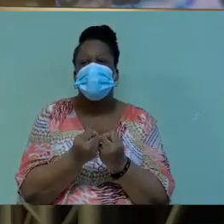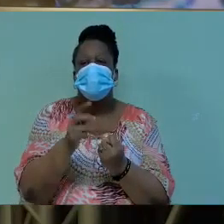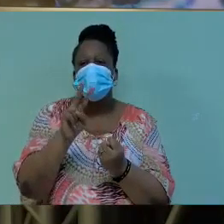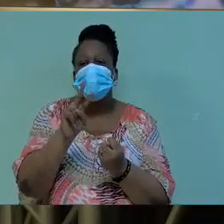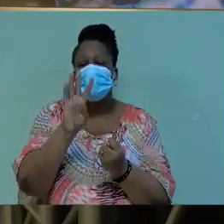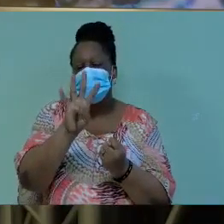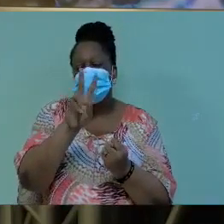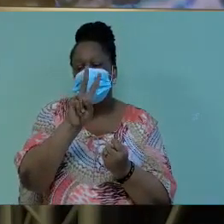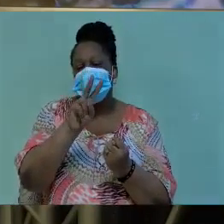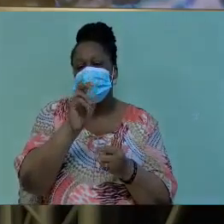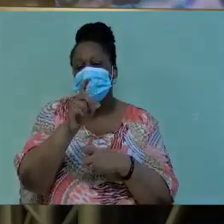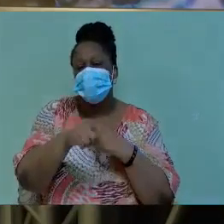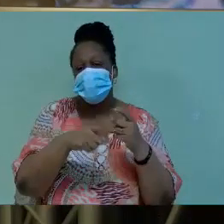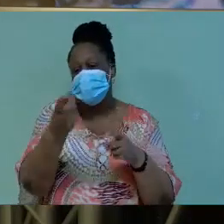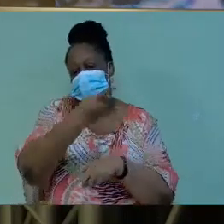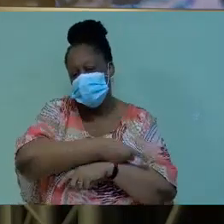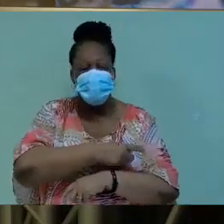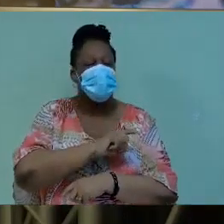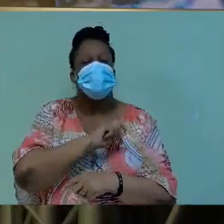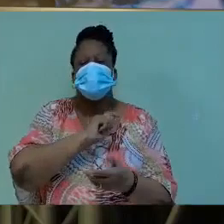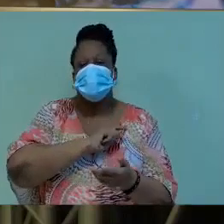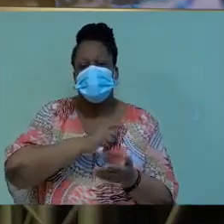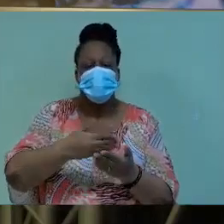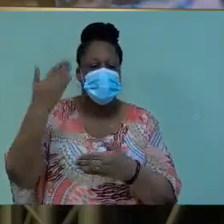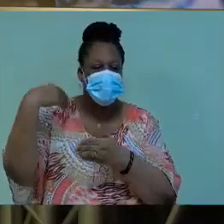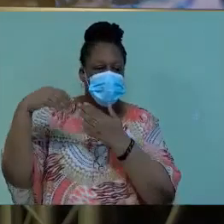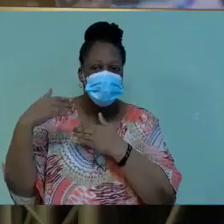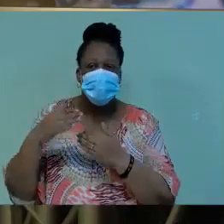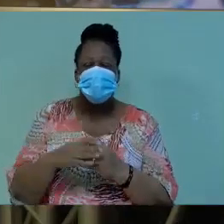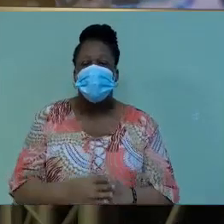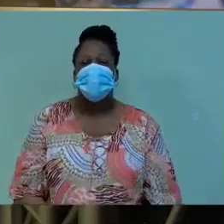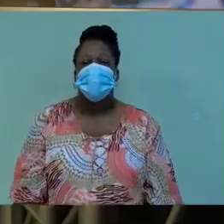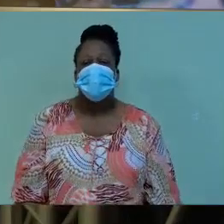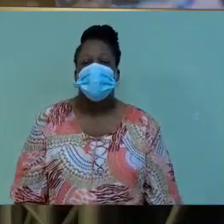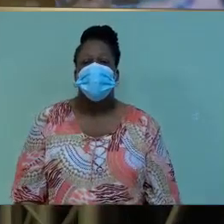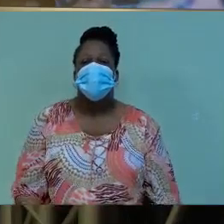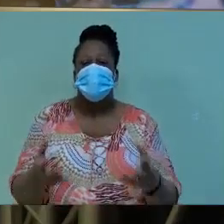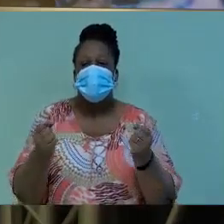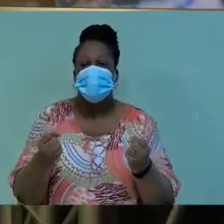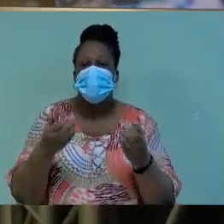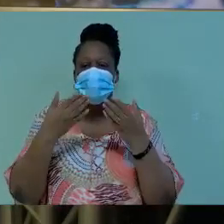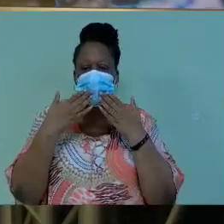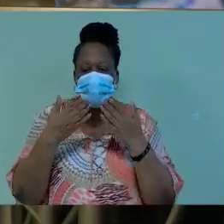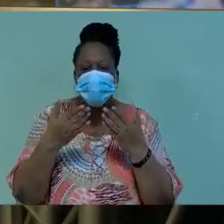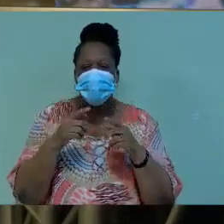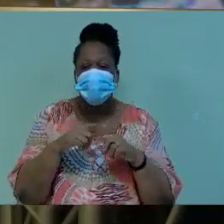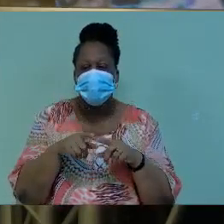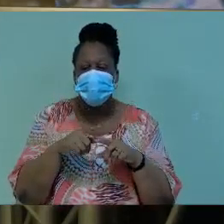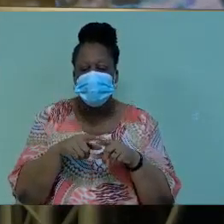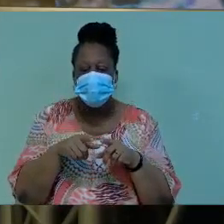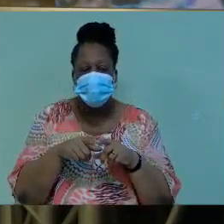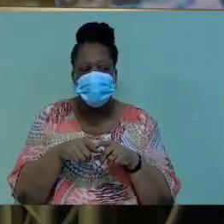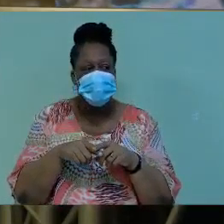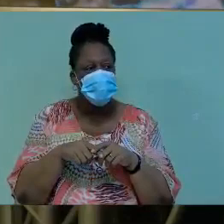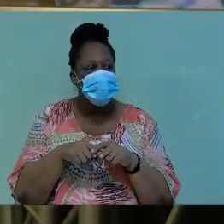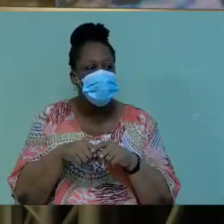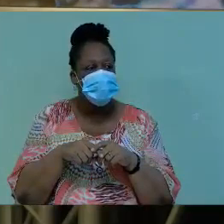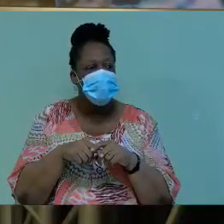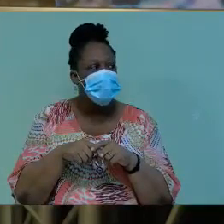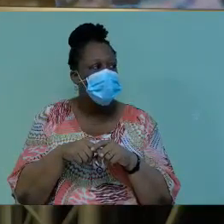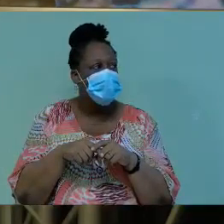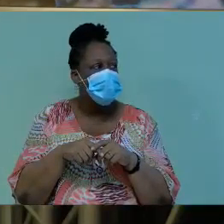thank the Honorable Vincent Byron, who is also the Minister for the Ministry